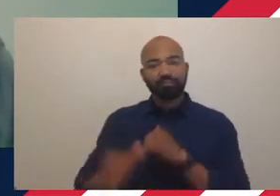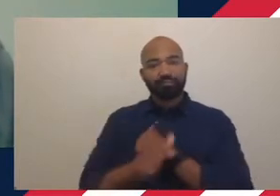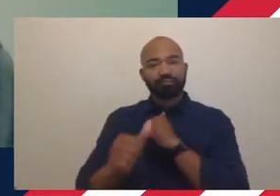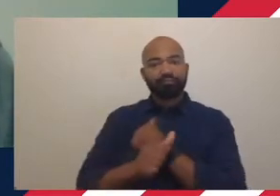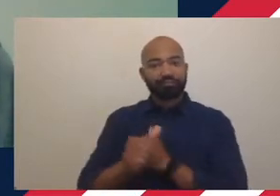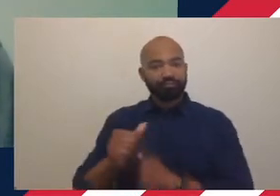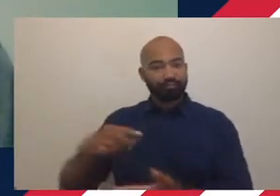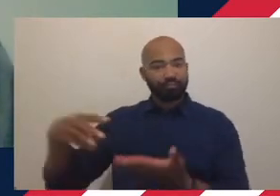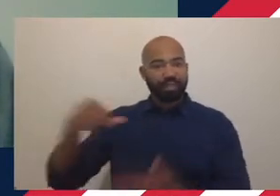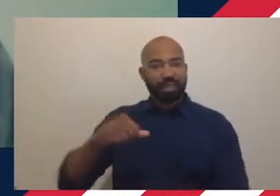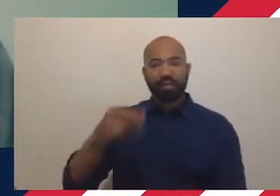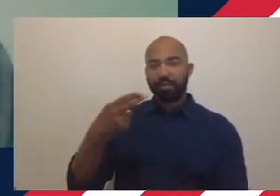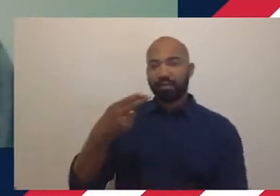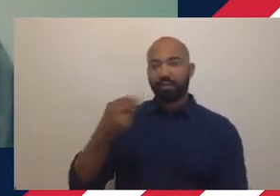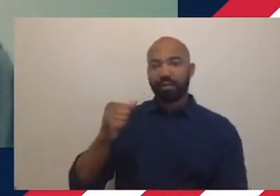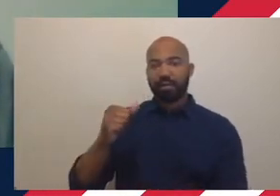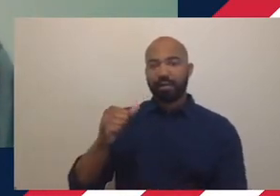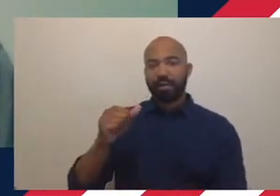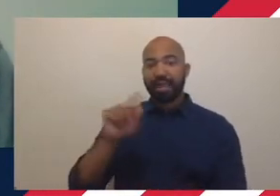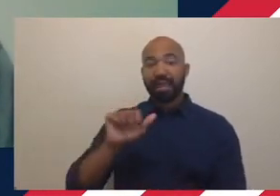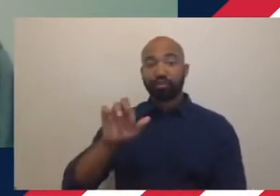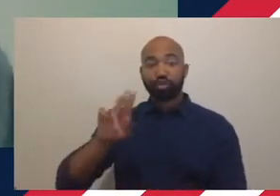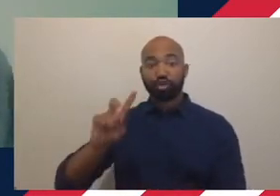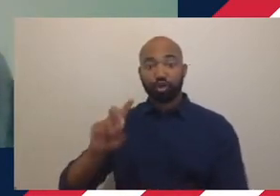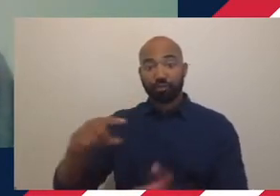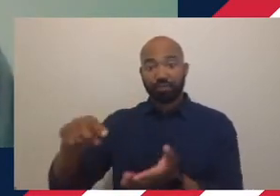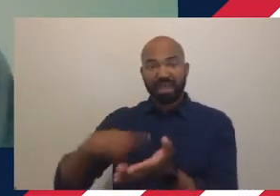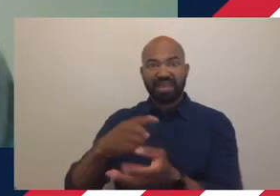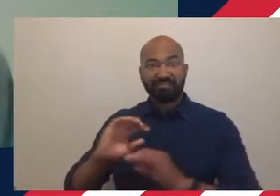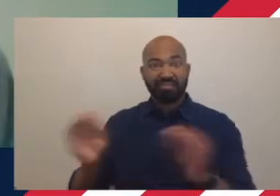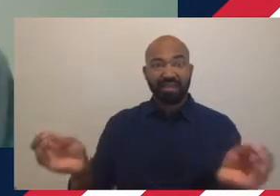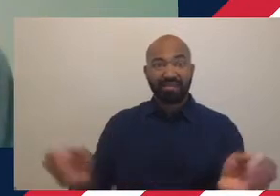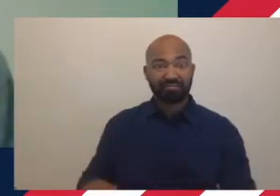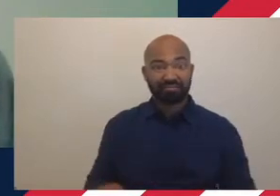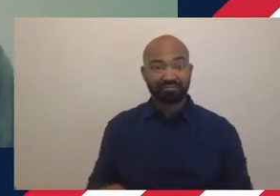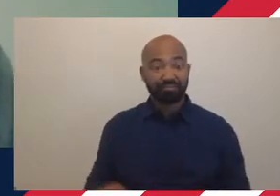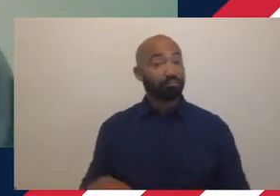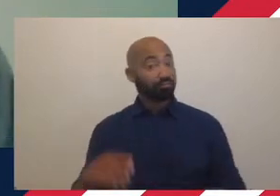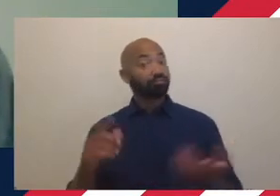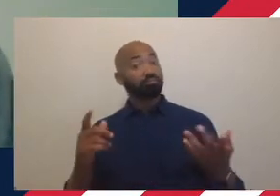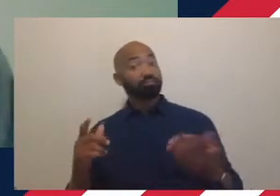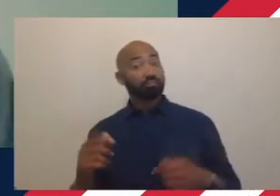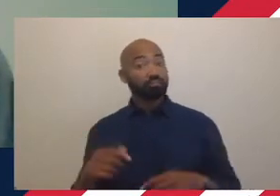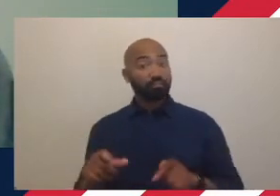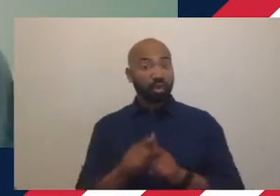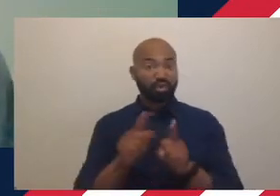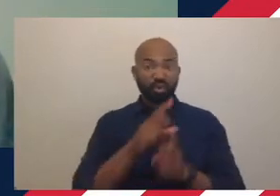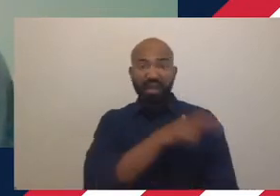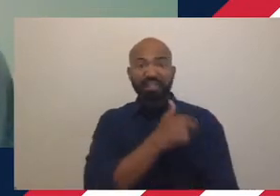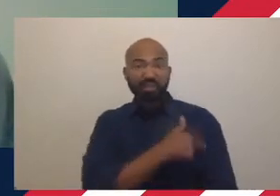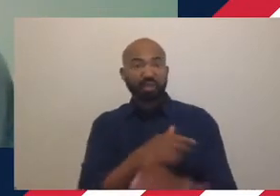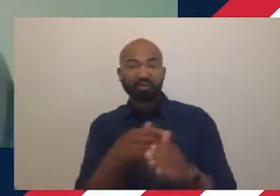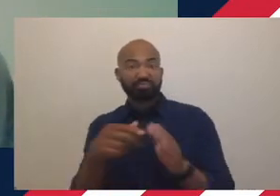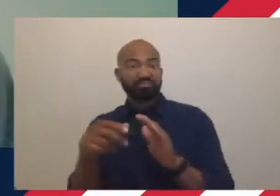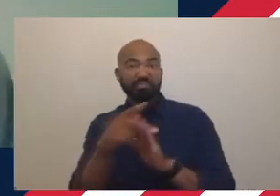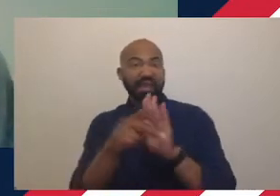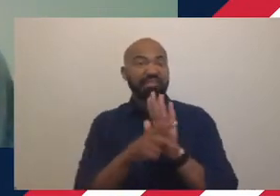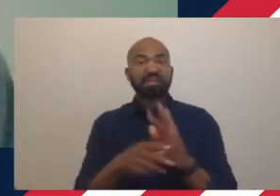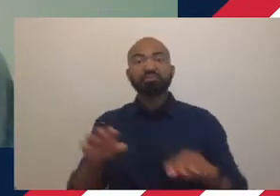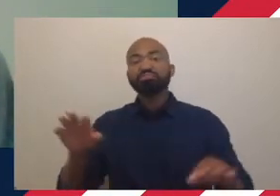Employers are getting a free pass on what they do on their policies. JCO has been very lax